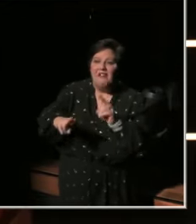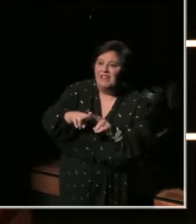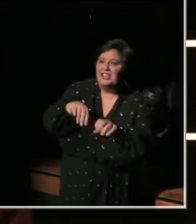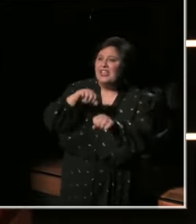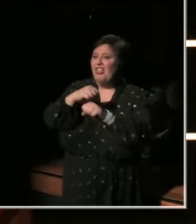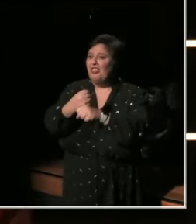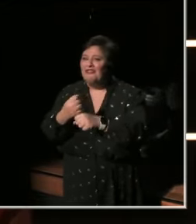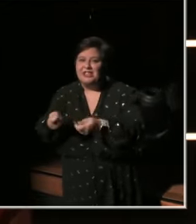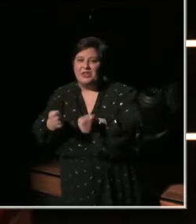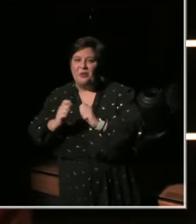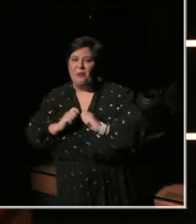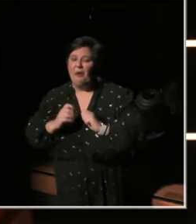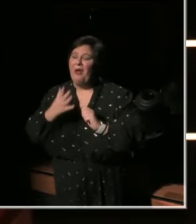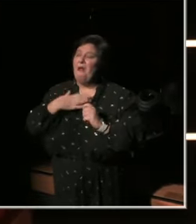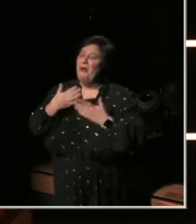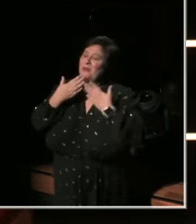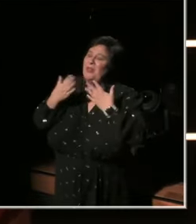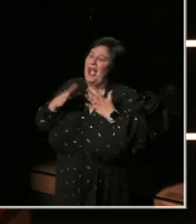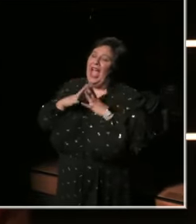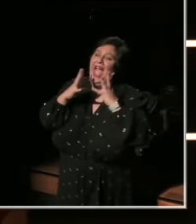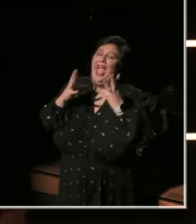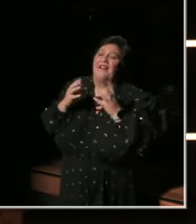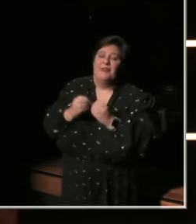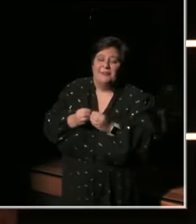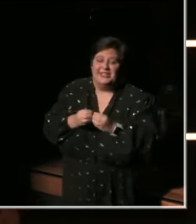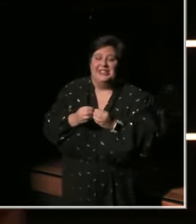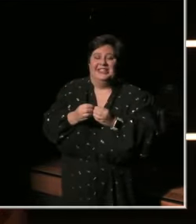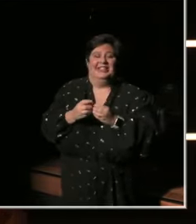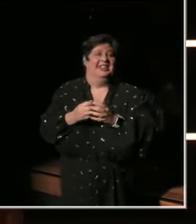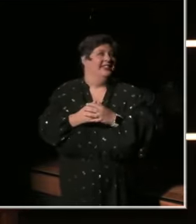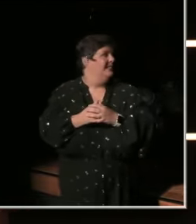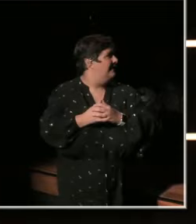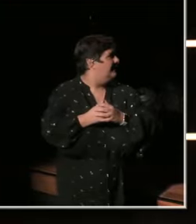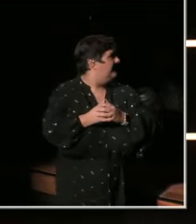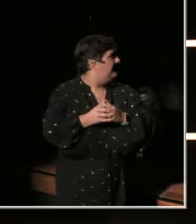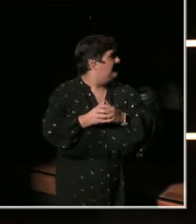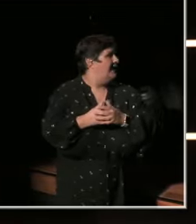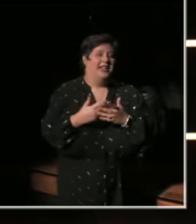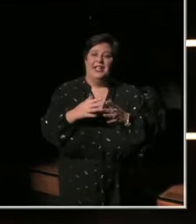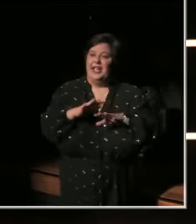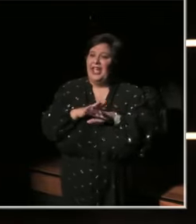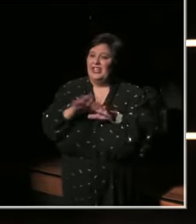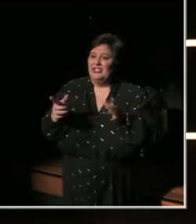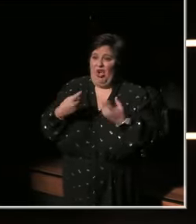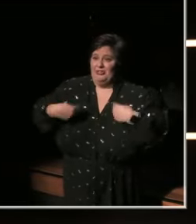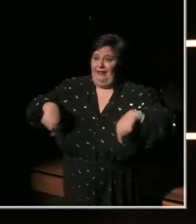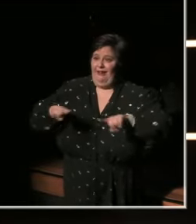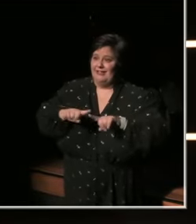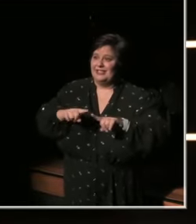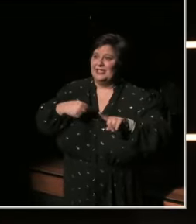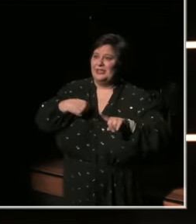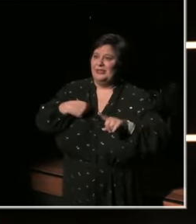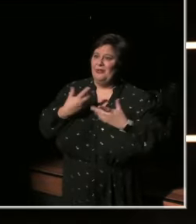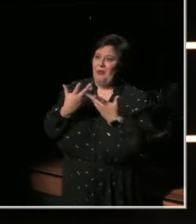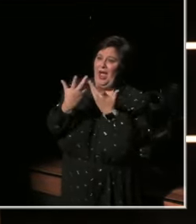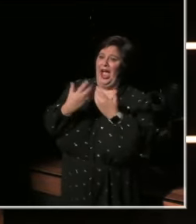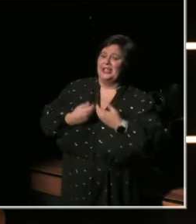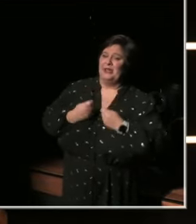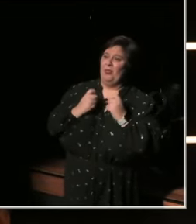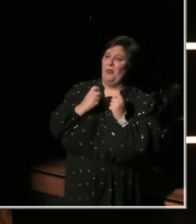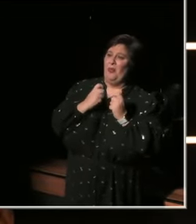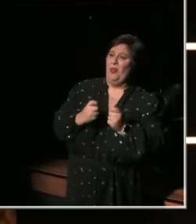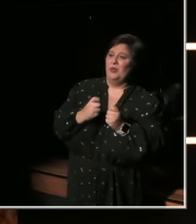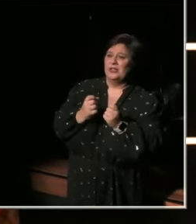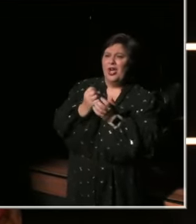Grierson Awards. I just want to thank everybody. Chike, what you got? I mean, you know, definitely it's not us. We're here to accept this award, but